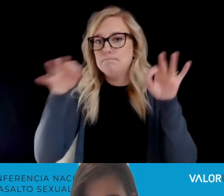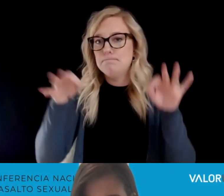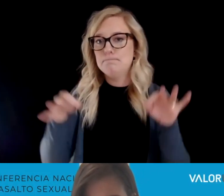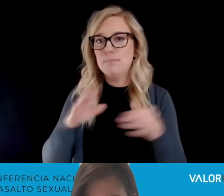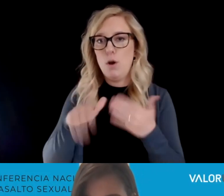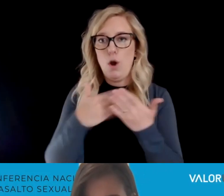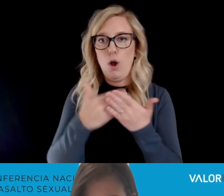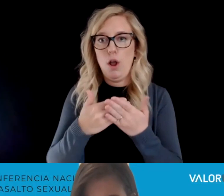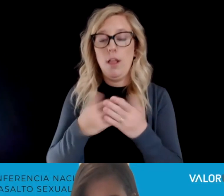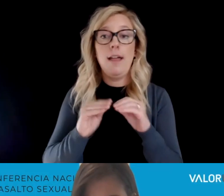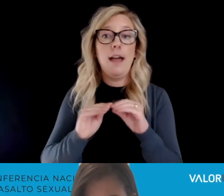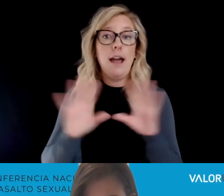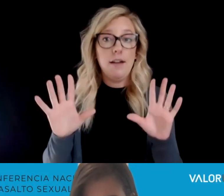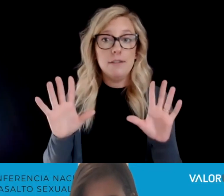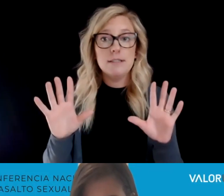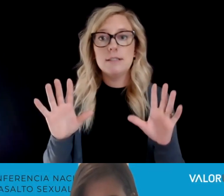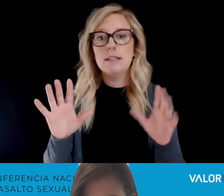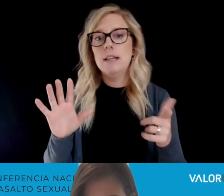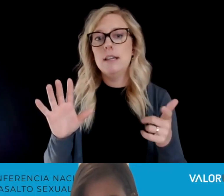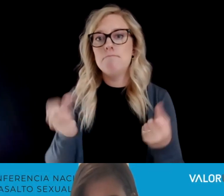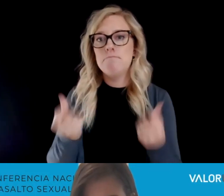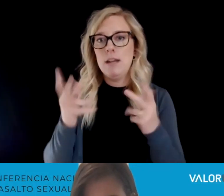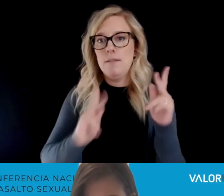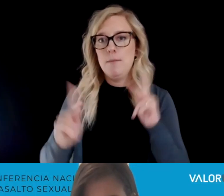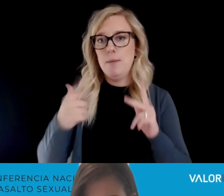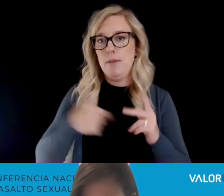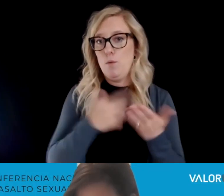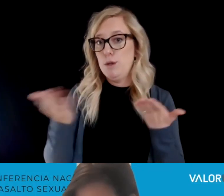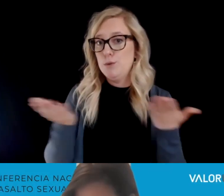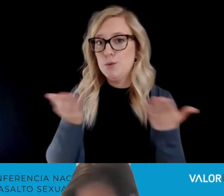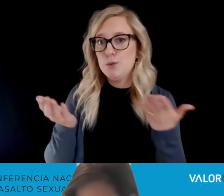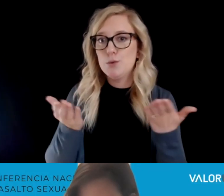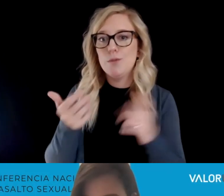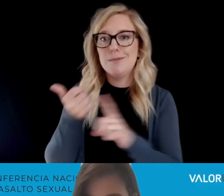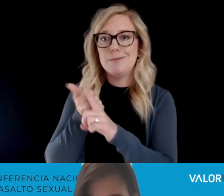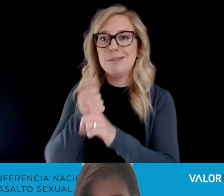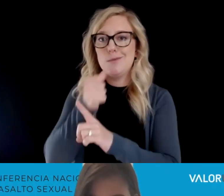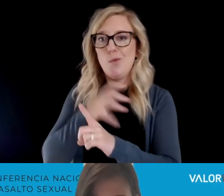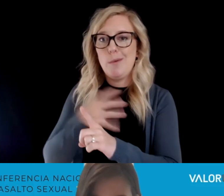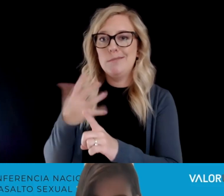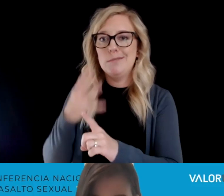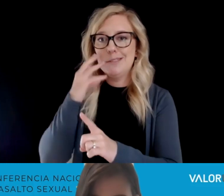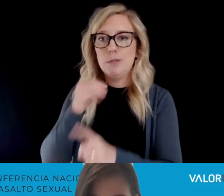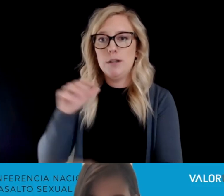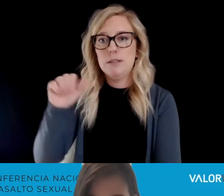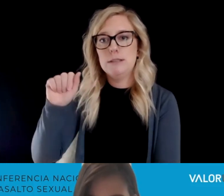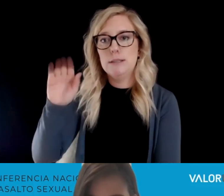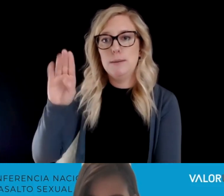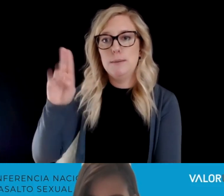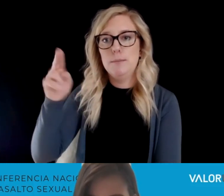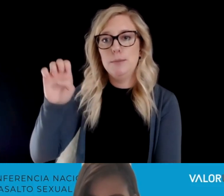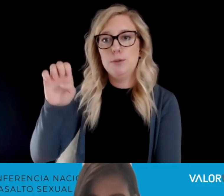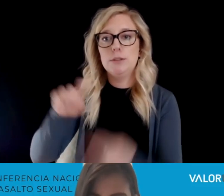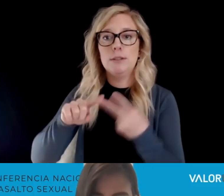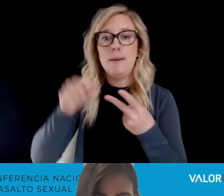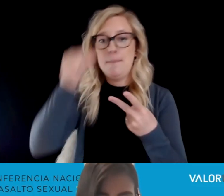Obviously, that a lot of the people we serve are women who've been abused, men who've gone through violence